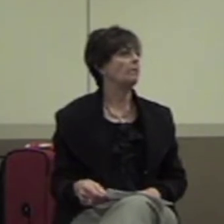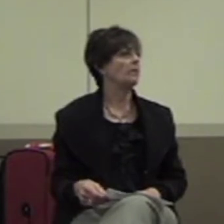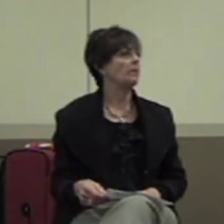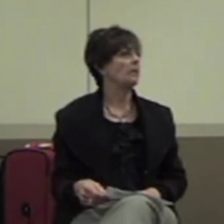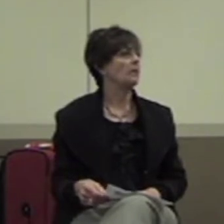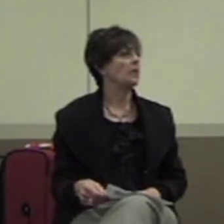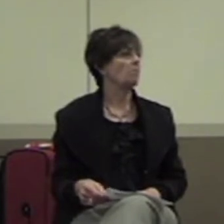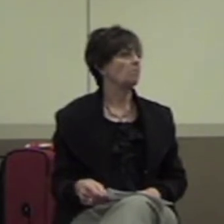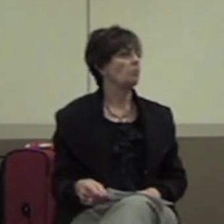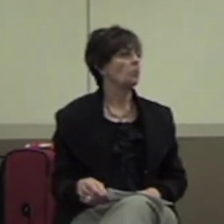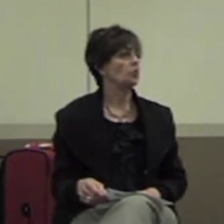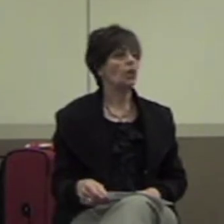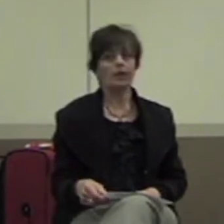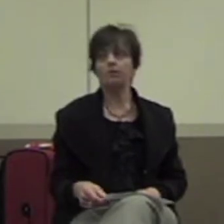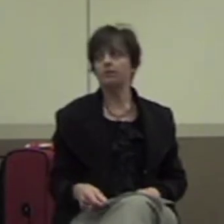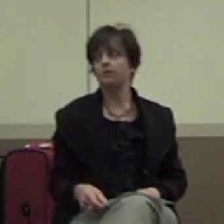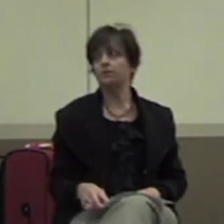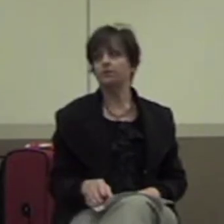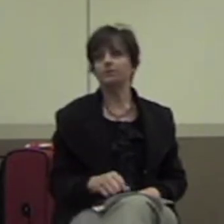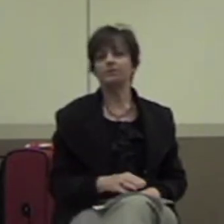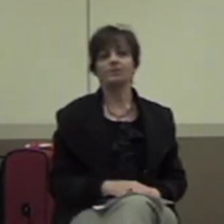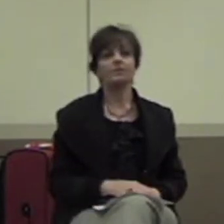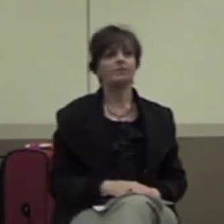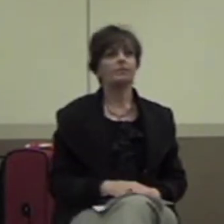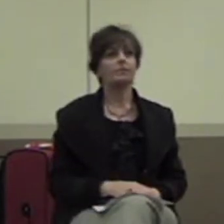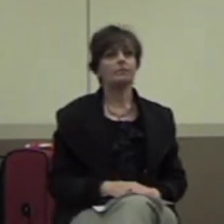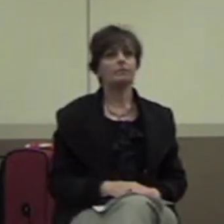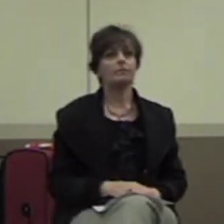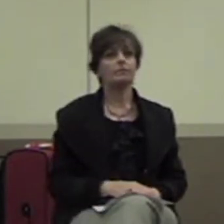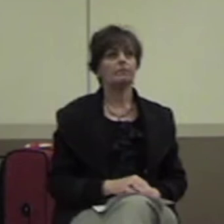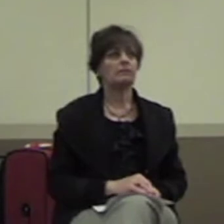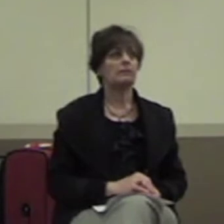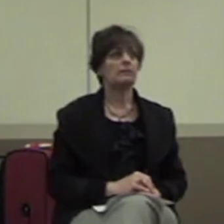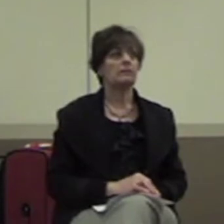I'm going to help you with each step. I have overachievers.